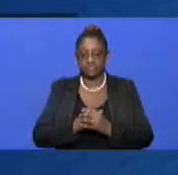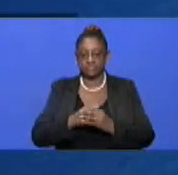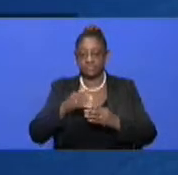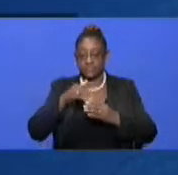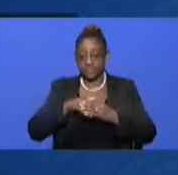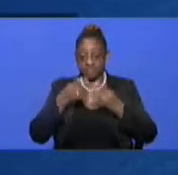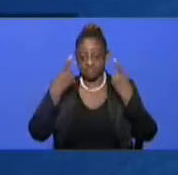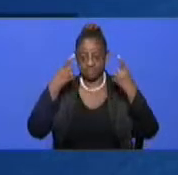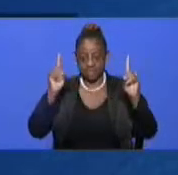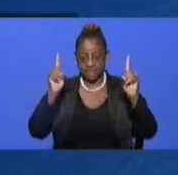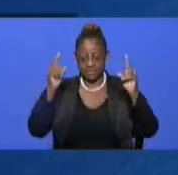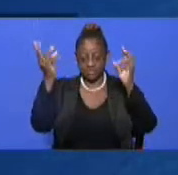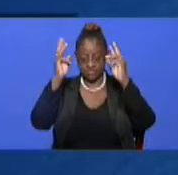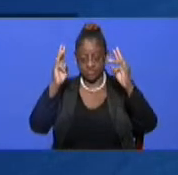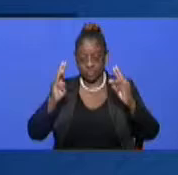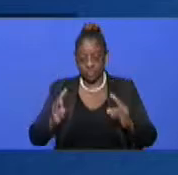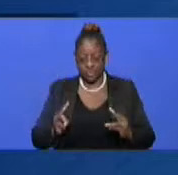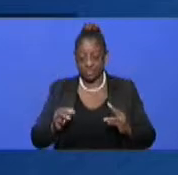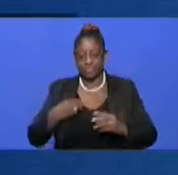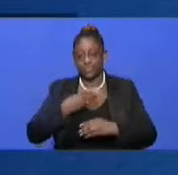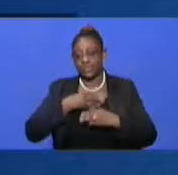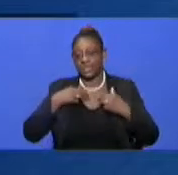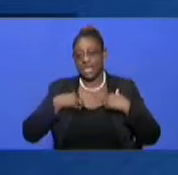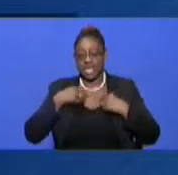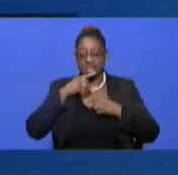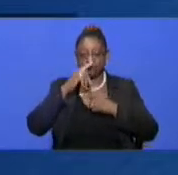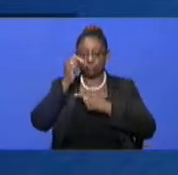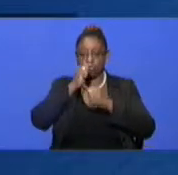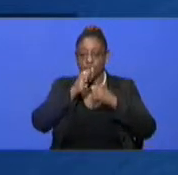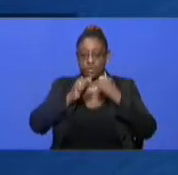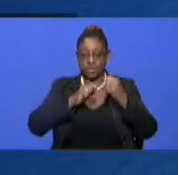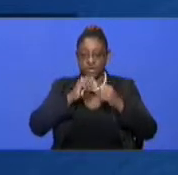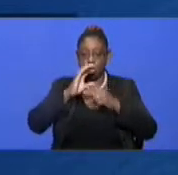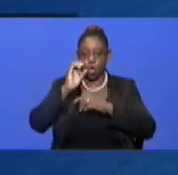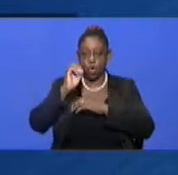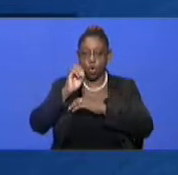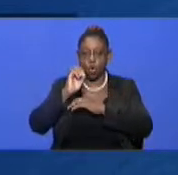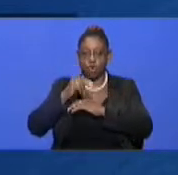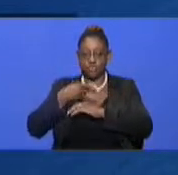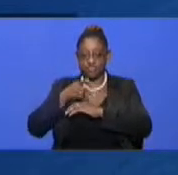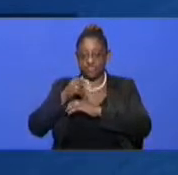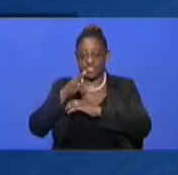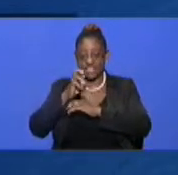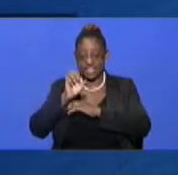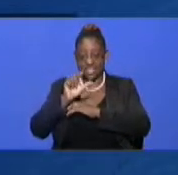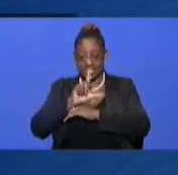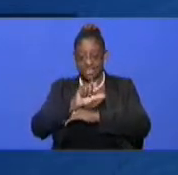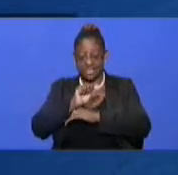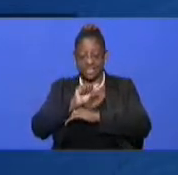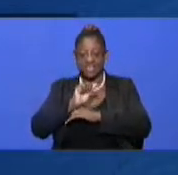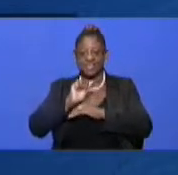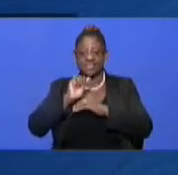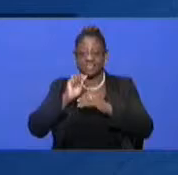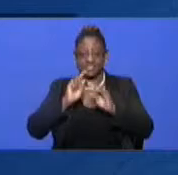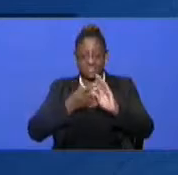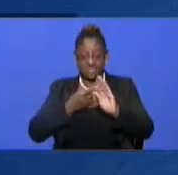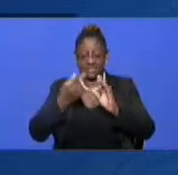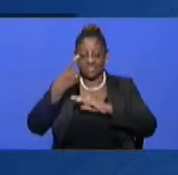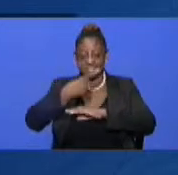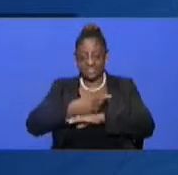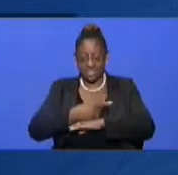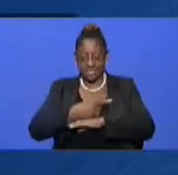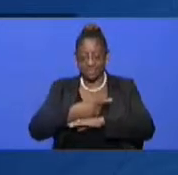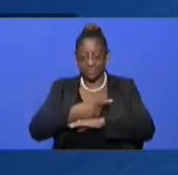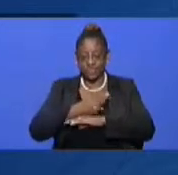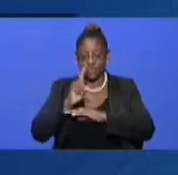In our final look at weather, we now have Tropical Storm Ophelia formed earlier today. It's now about 165 miles